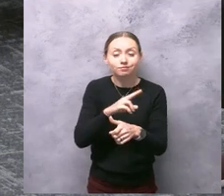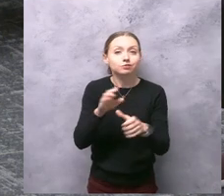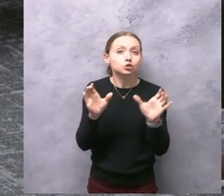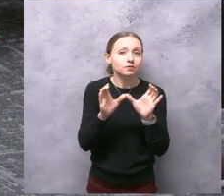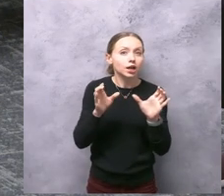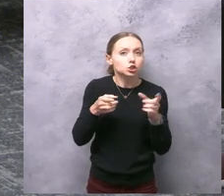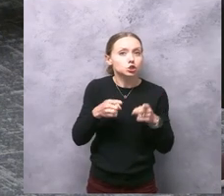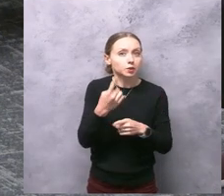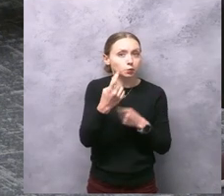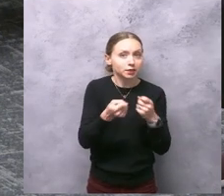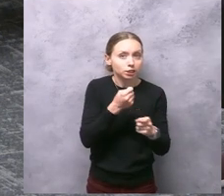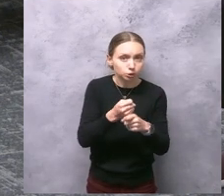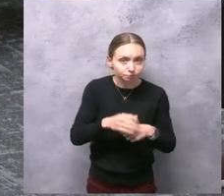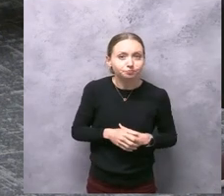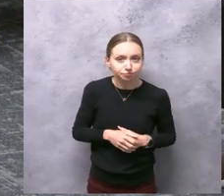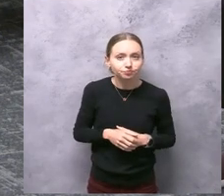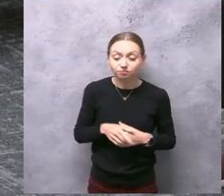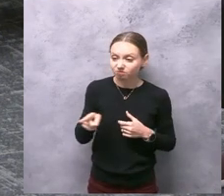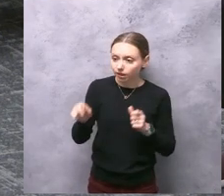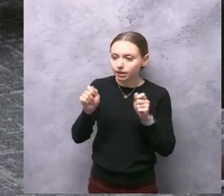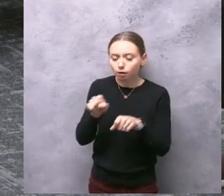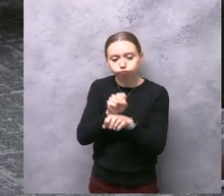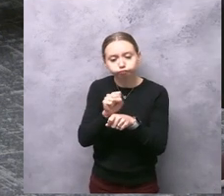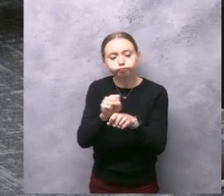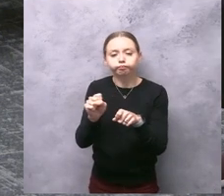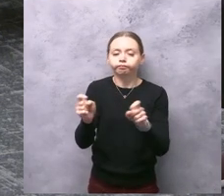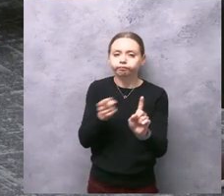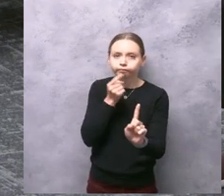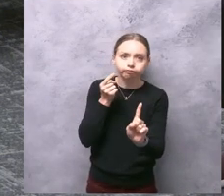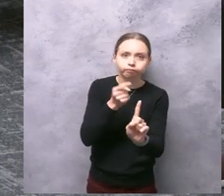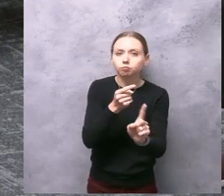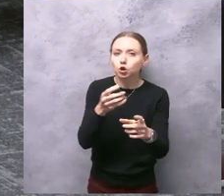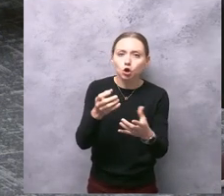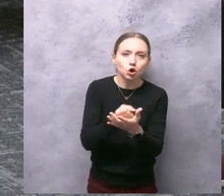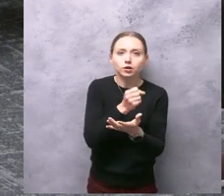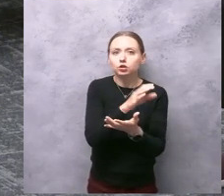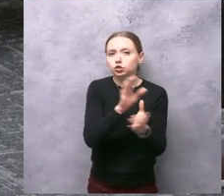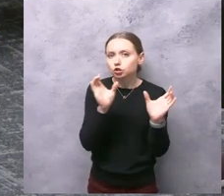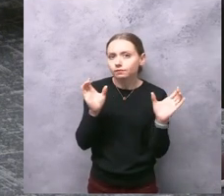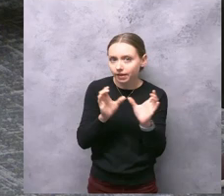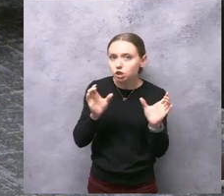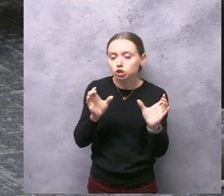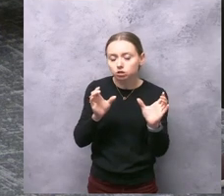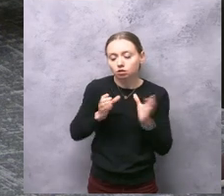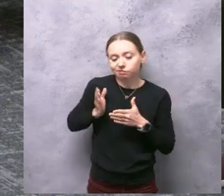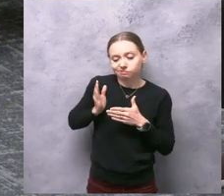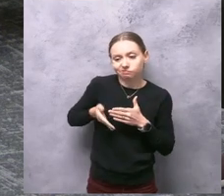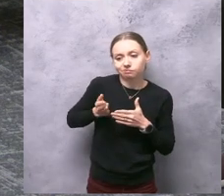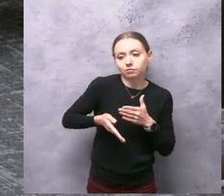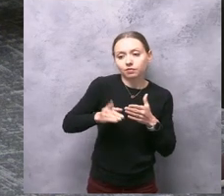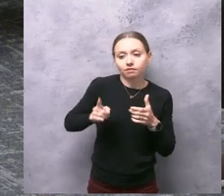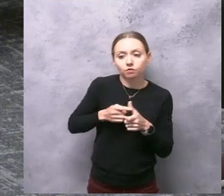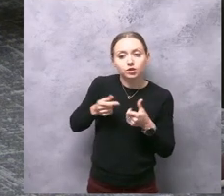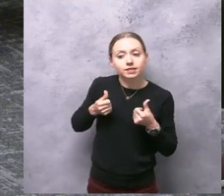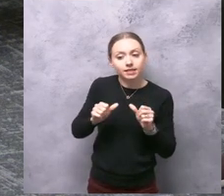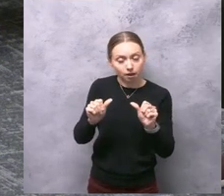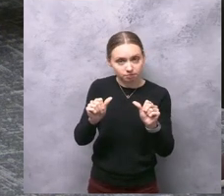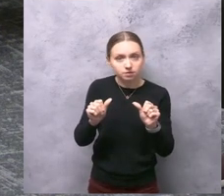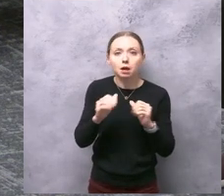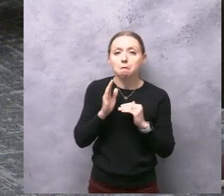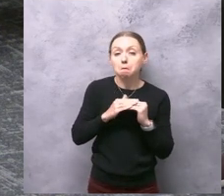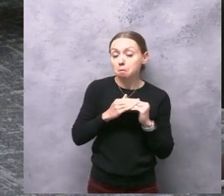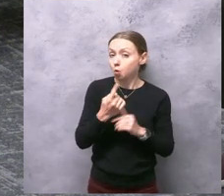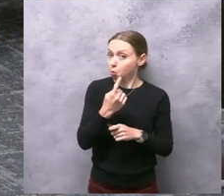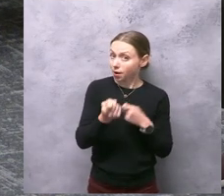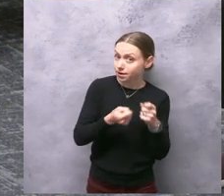National Board standards, candidates can work towards certification, completing the first attempt of all four components in as little as 1 year